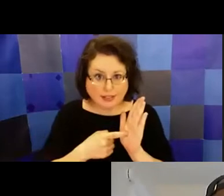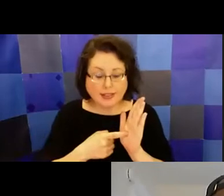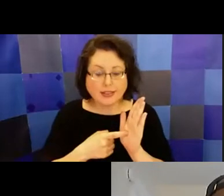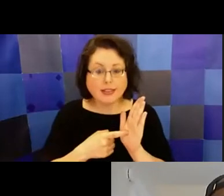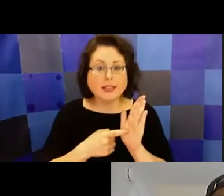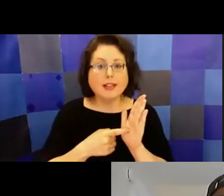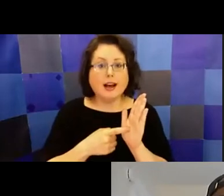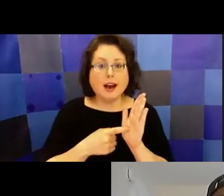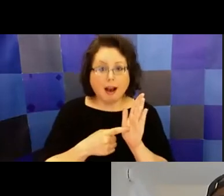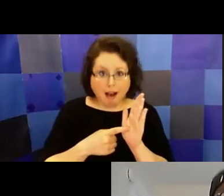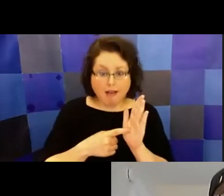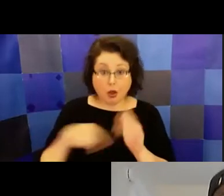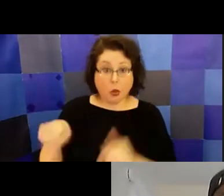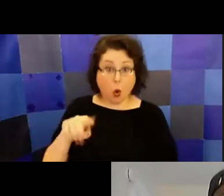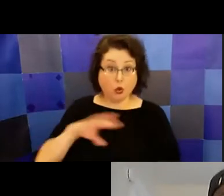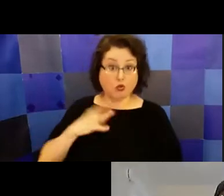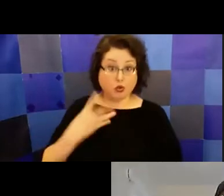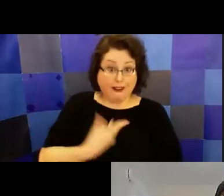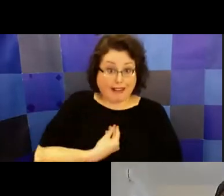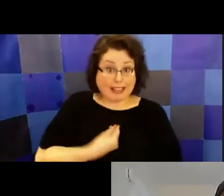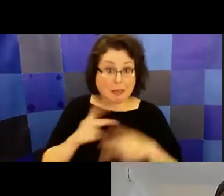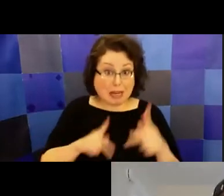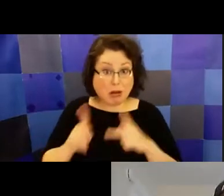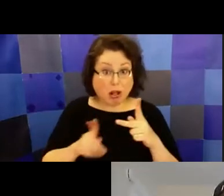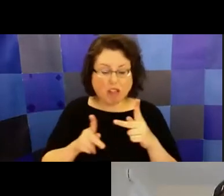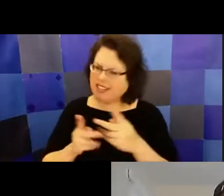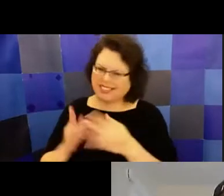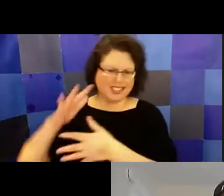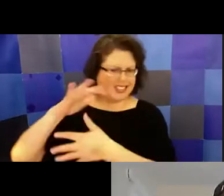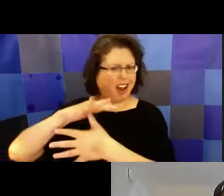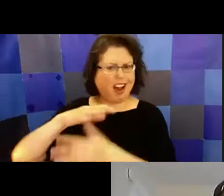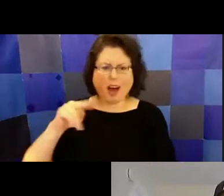of trans people is obviously at the top of the news.